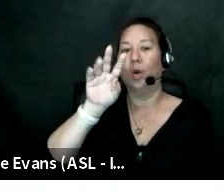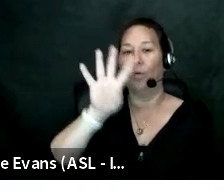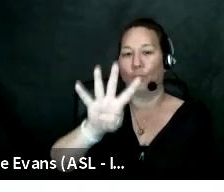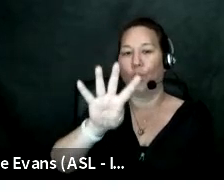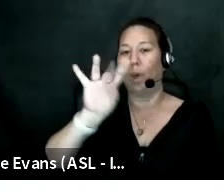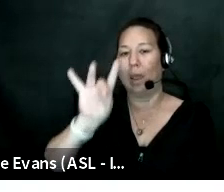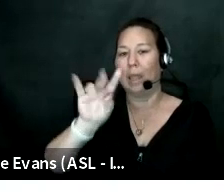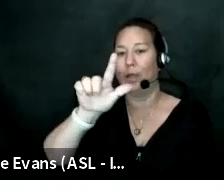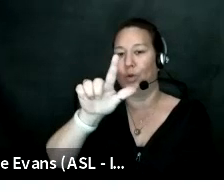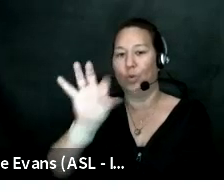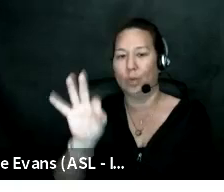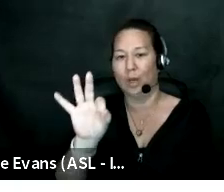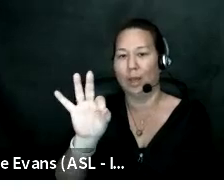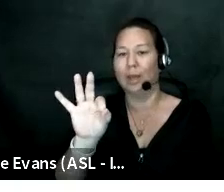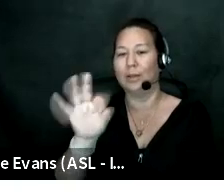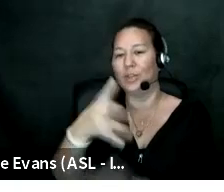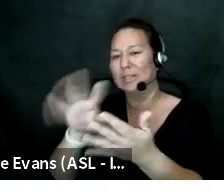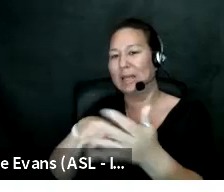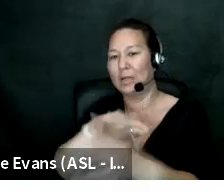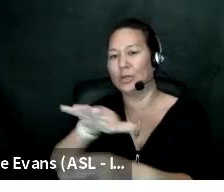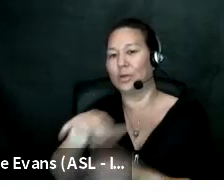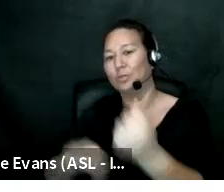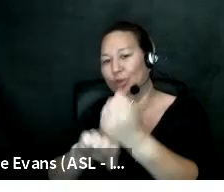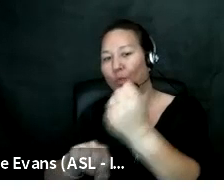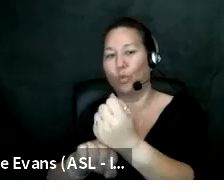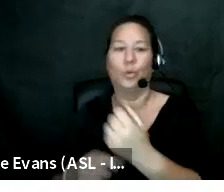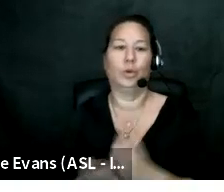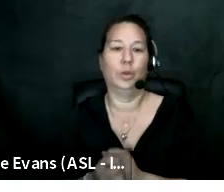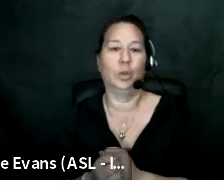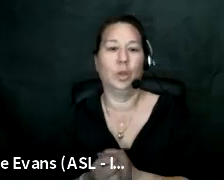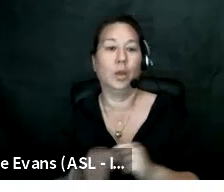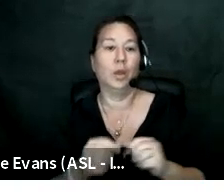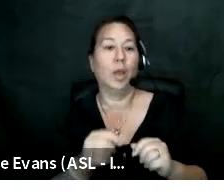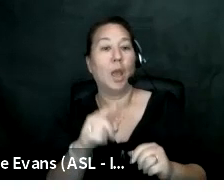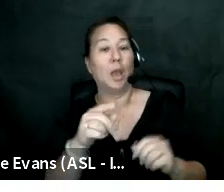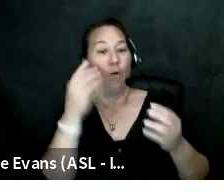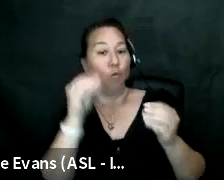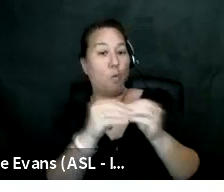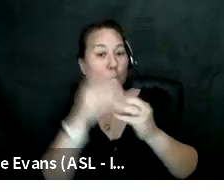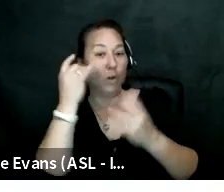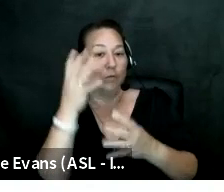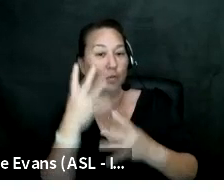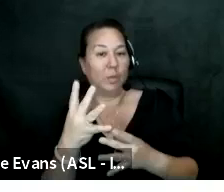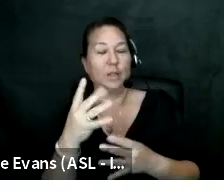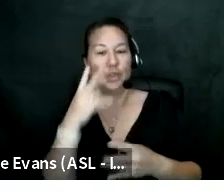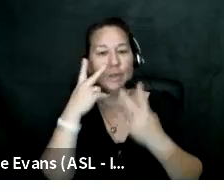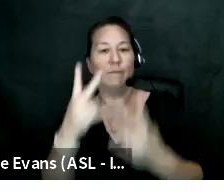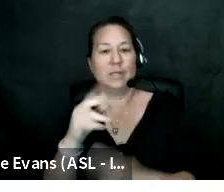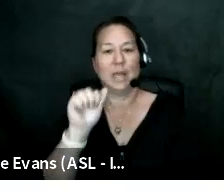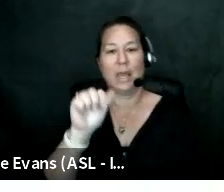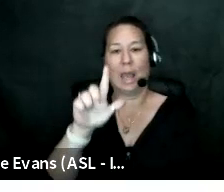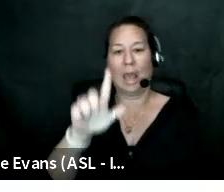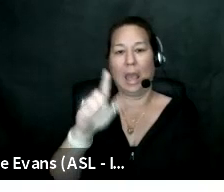visit ALCO Where to Get a Vaccine. And again, all of these links will be available on the slide